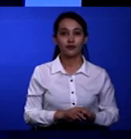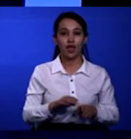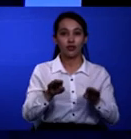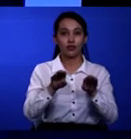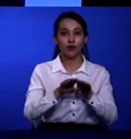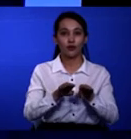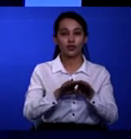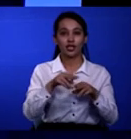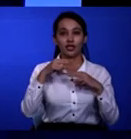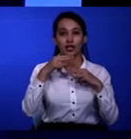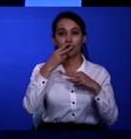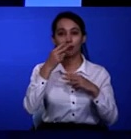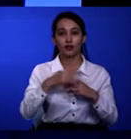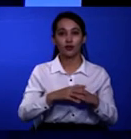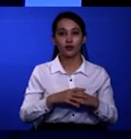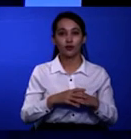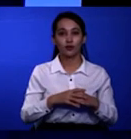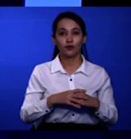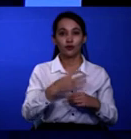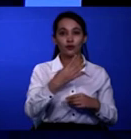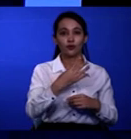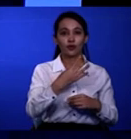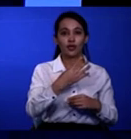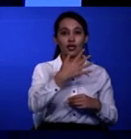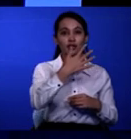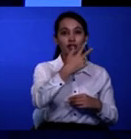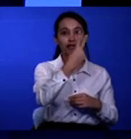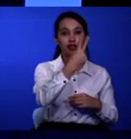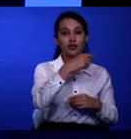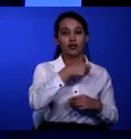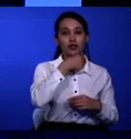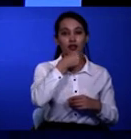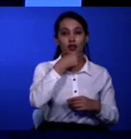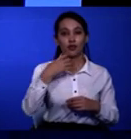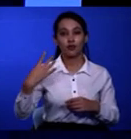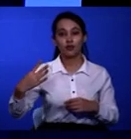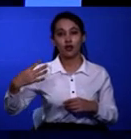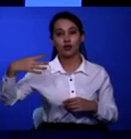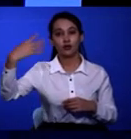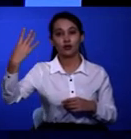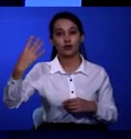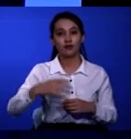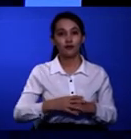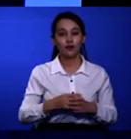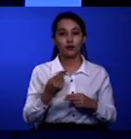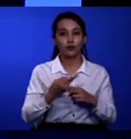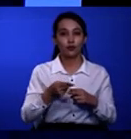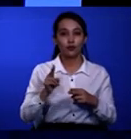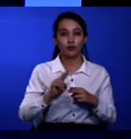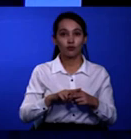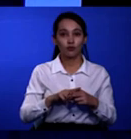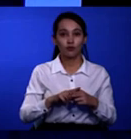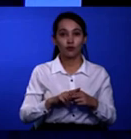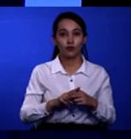Taqqoslashga qarang. 4 dan 52 katta 4 dan 44 dan. Chunki bu